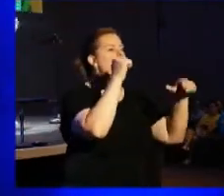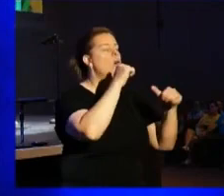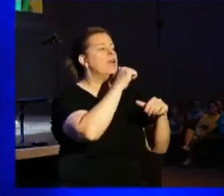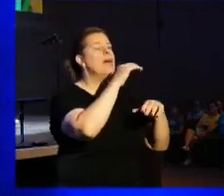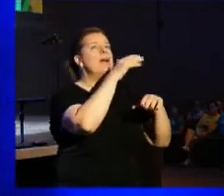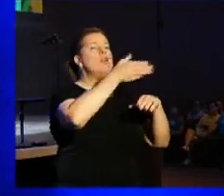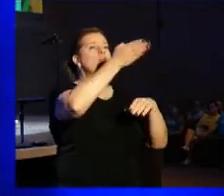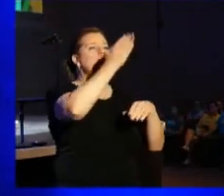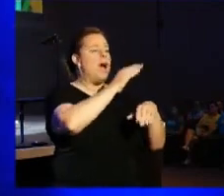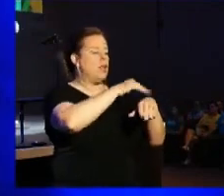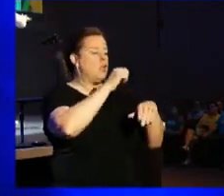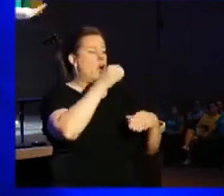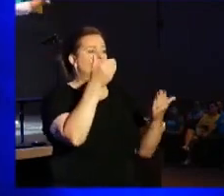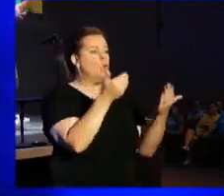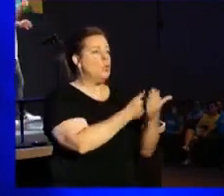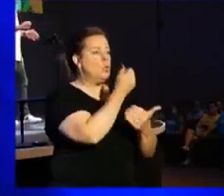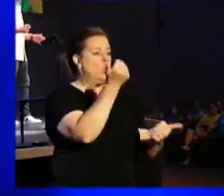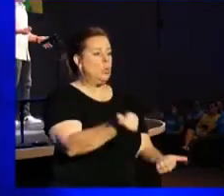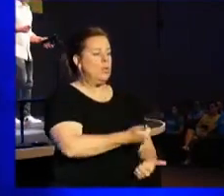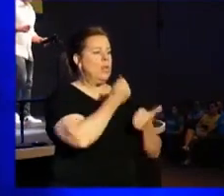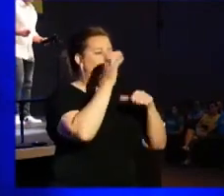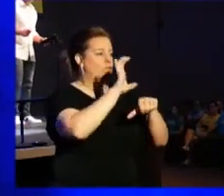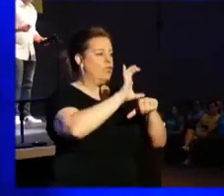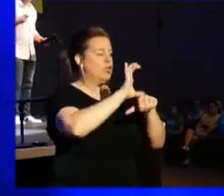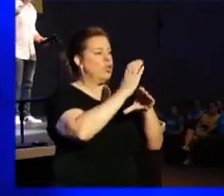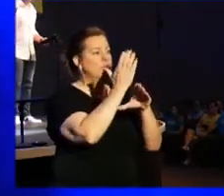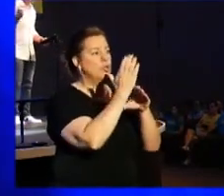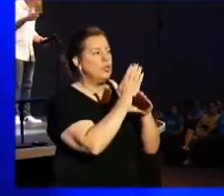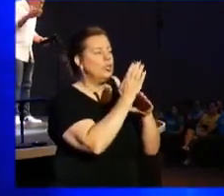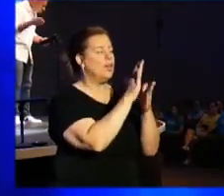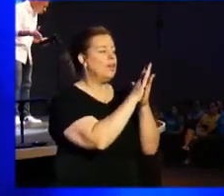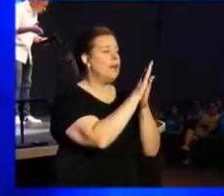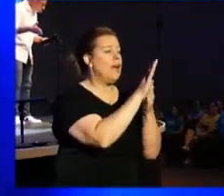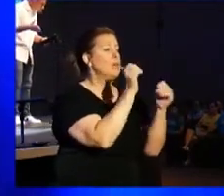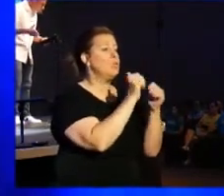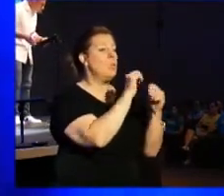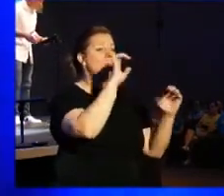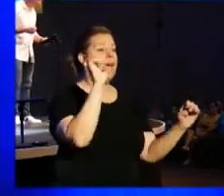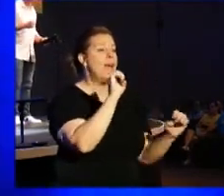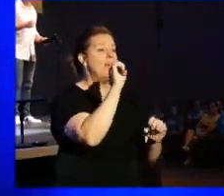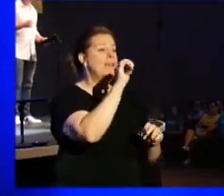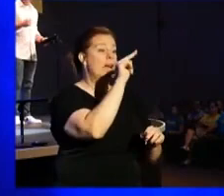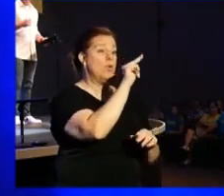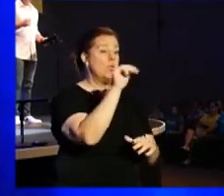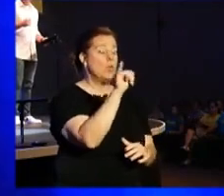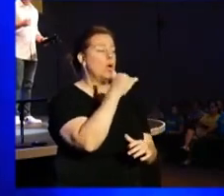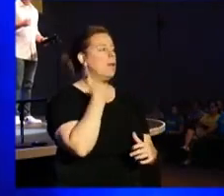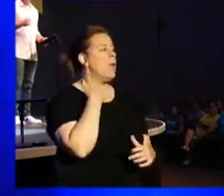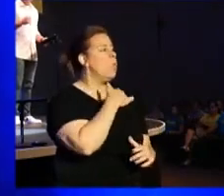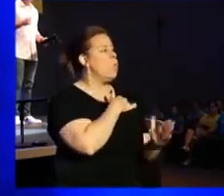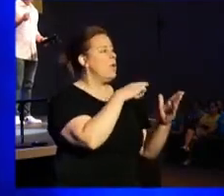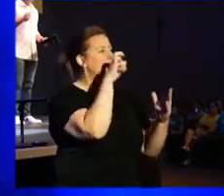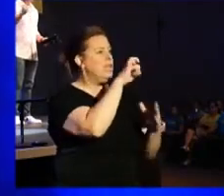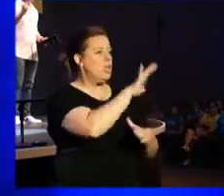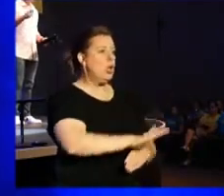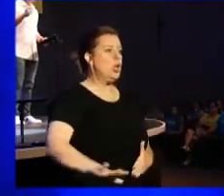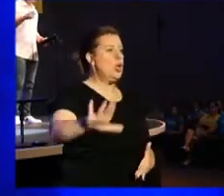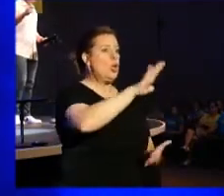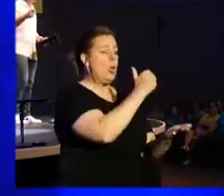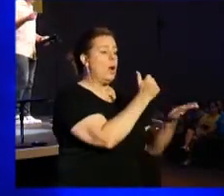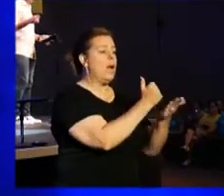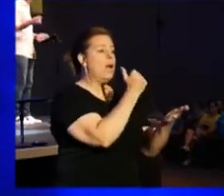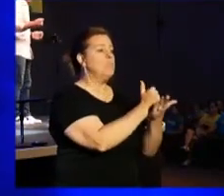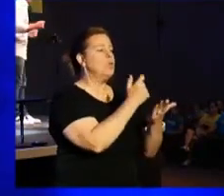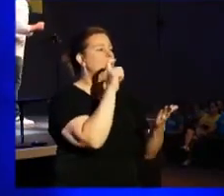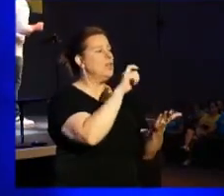Life to share the kindness of the Lord with Endicott, New York, and it's gonna take all of us to do it. So let's go be